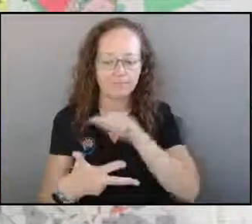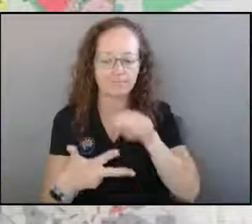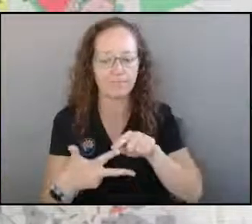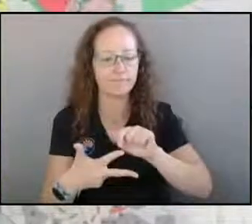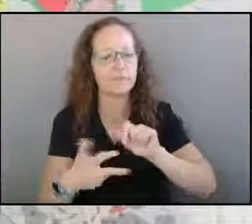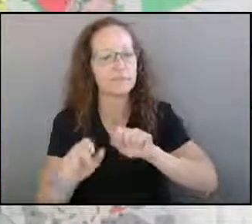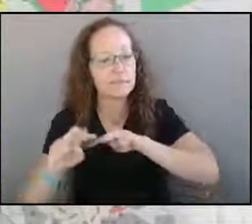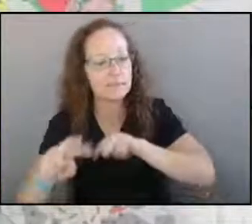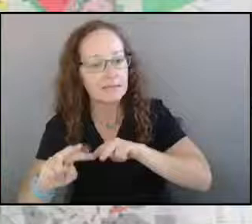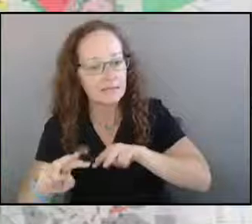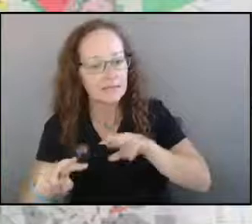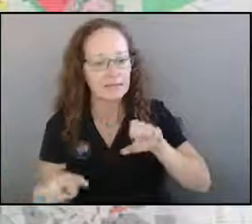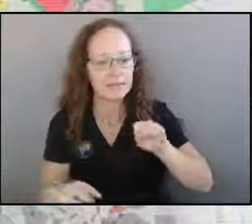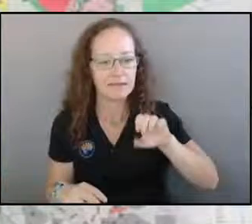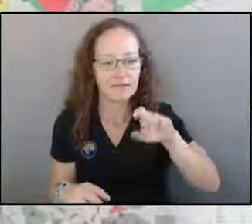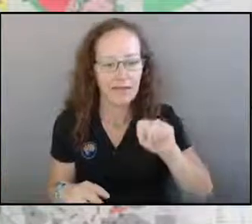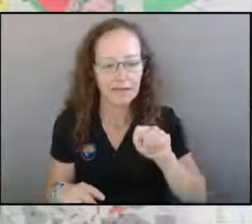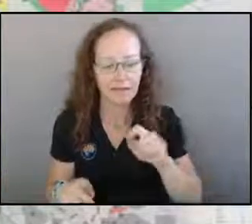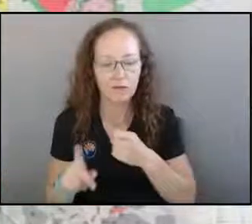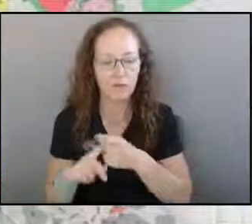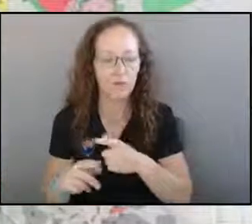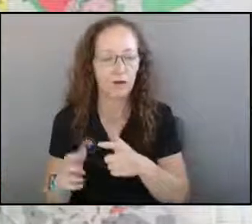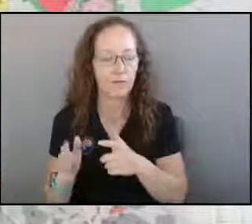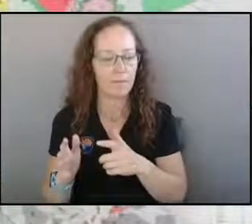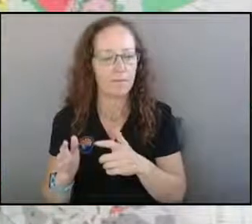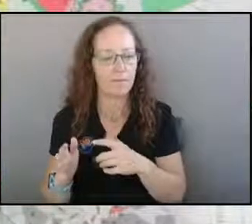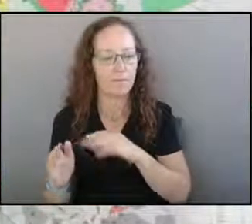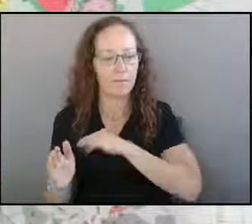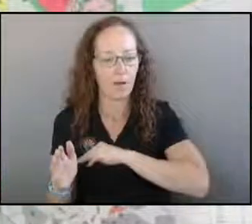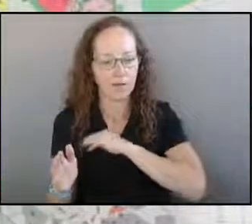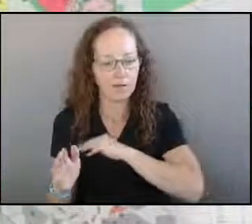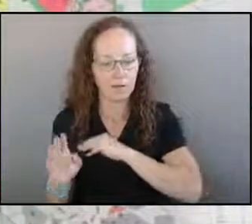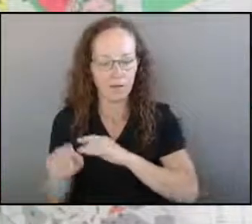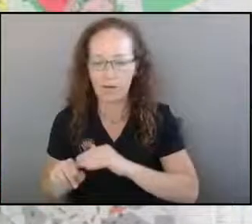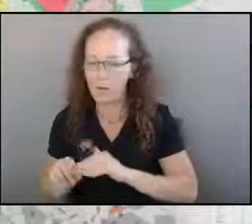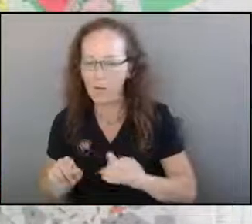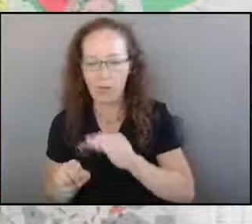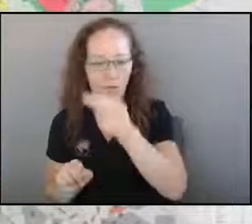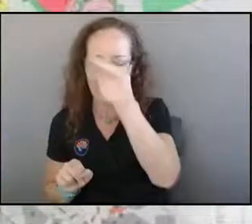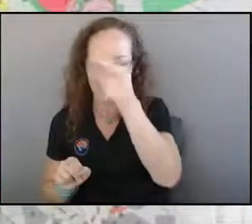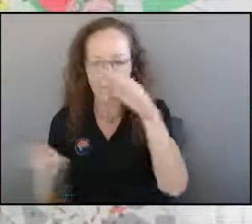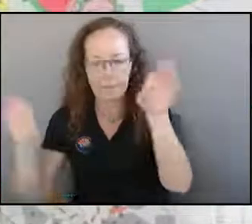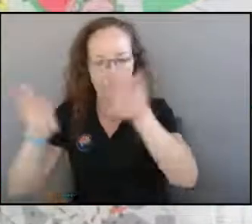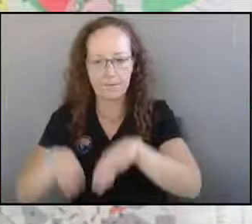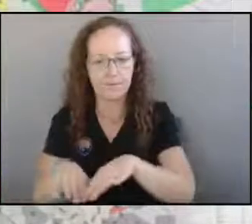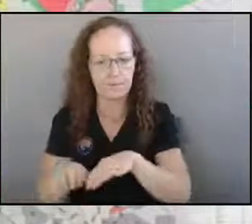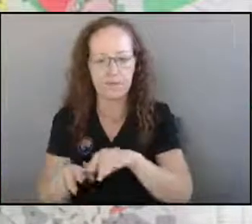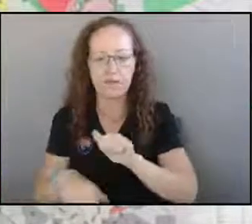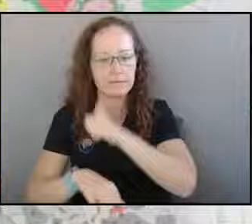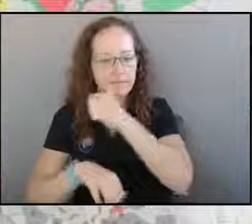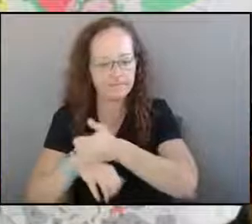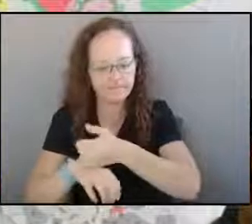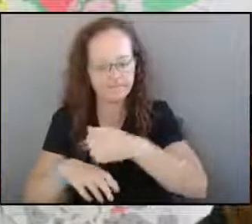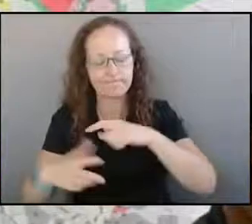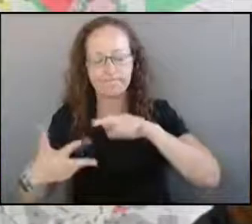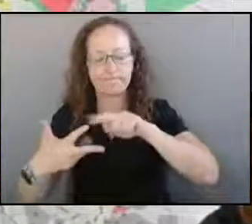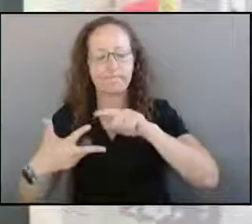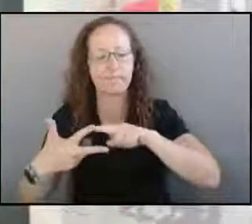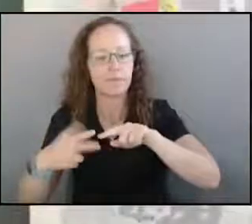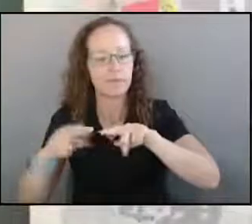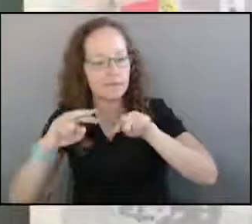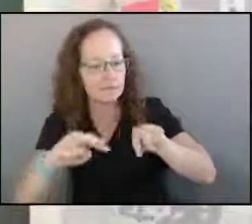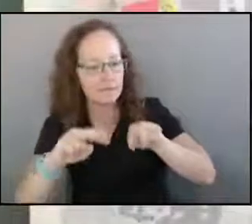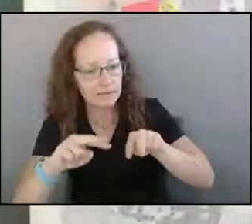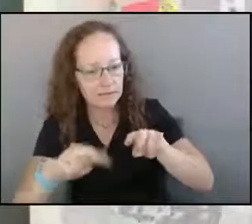We put the whole Pecos Canyon into a set status, which is, there's a couple of reasons for that. One big reason,